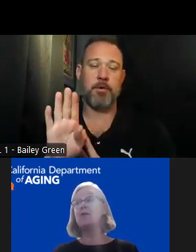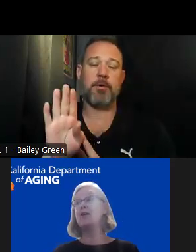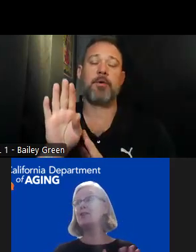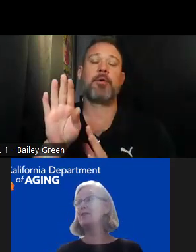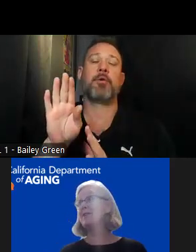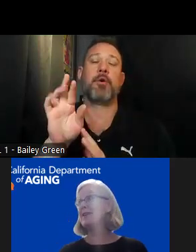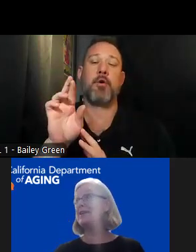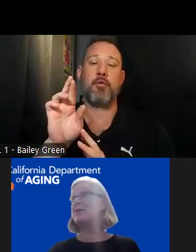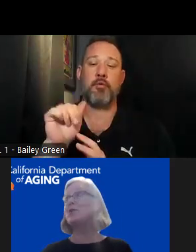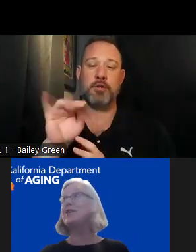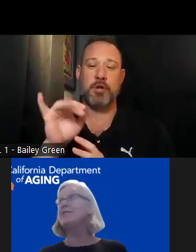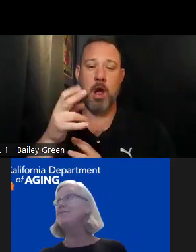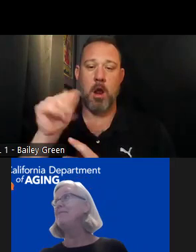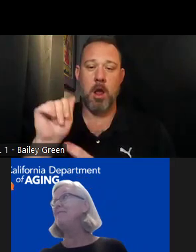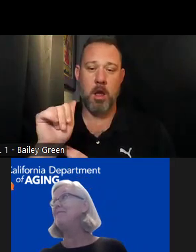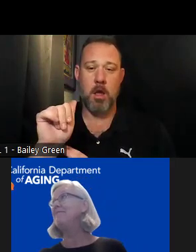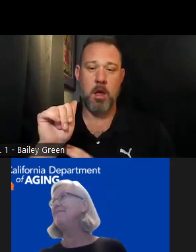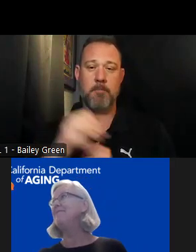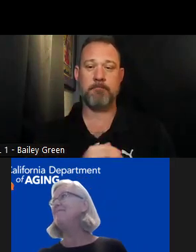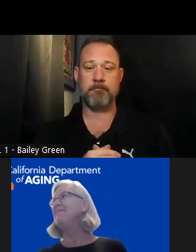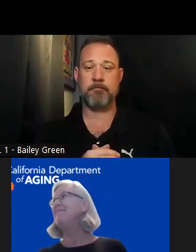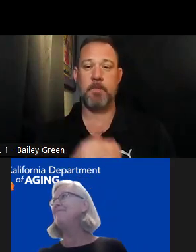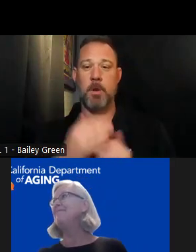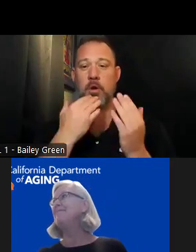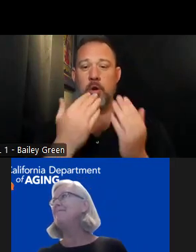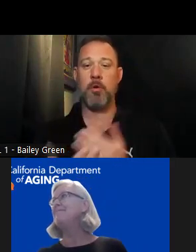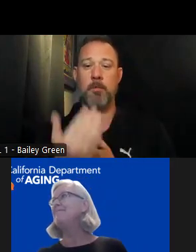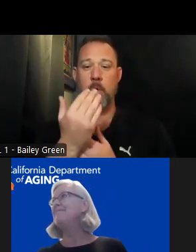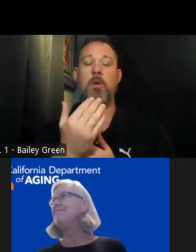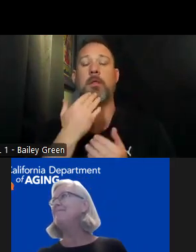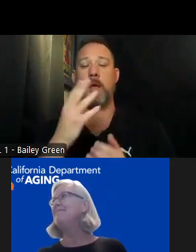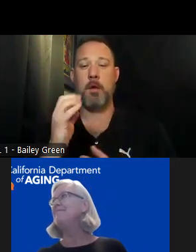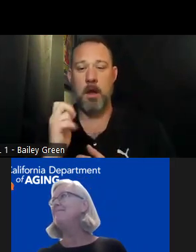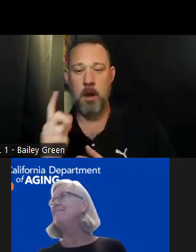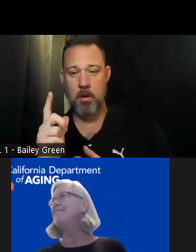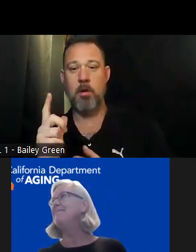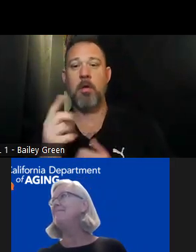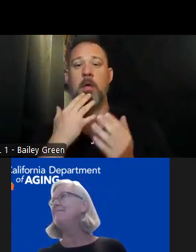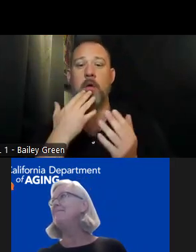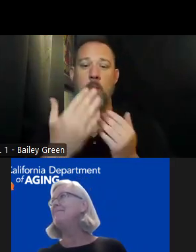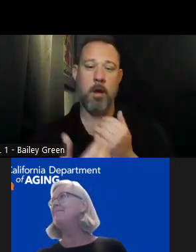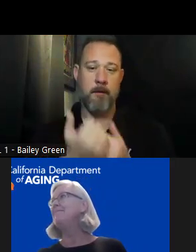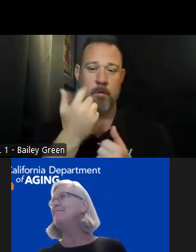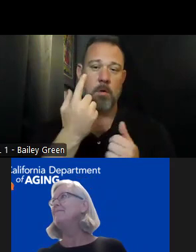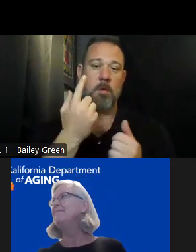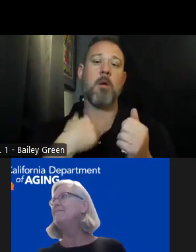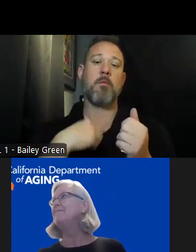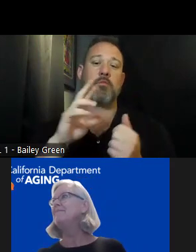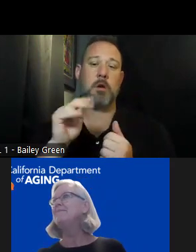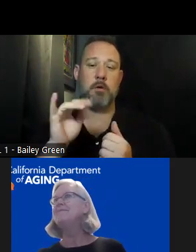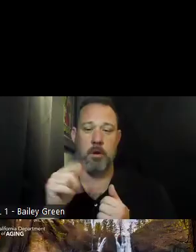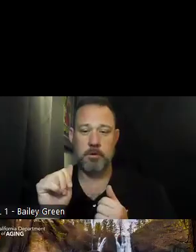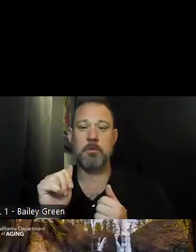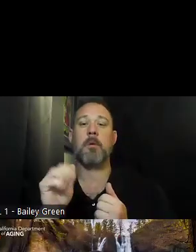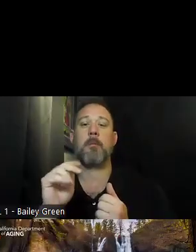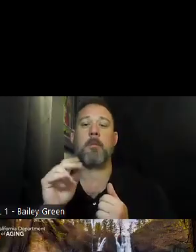Rajana Maharaj. Good morning. Good morning. Thank you, Carol. Good morning, everyone. My name is Ranjana Maharaj. I am